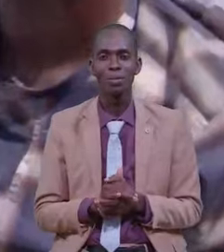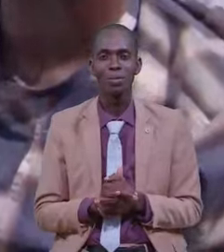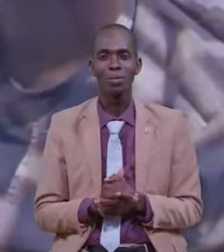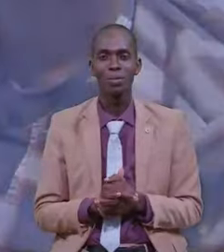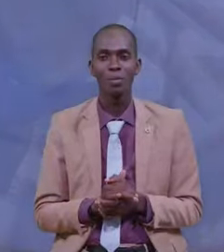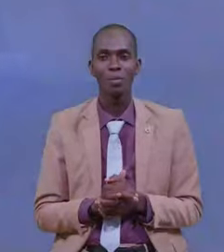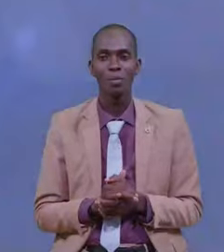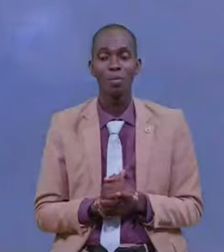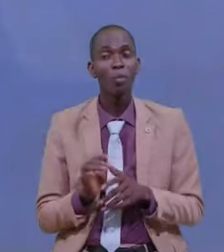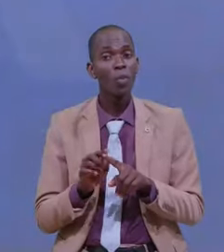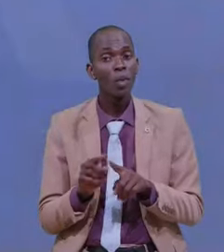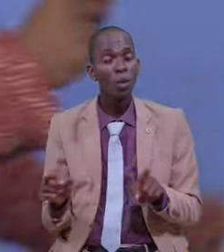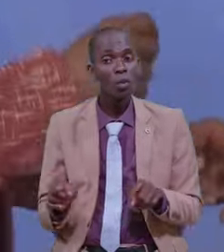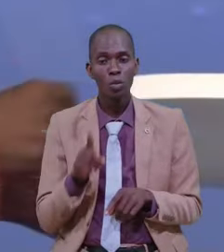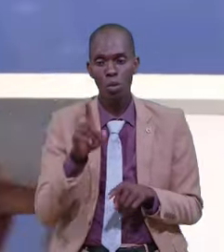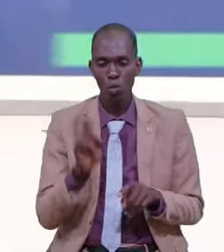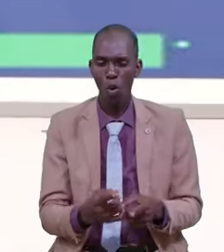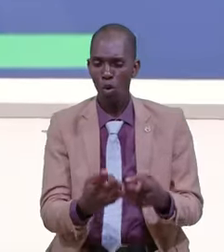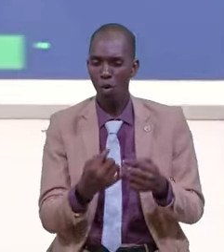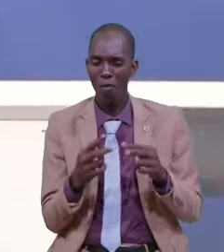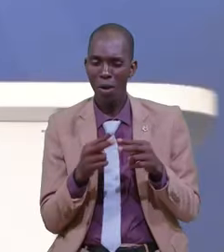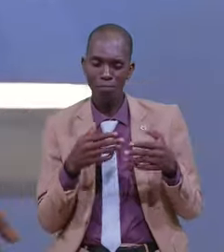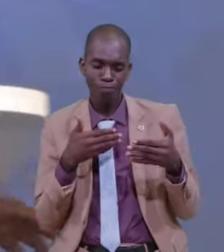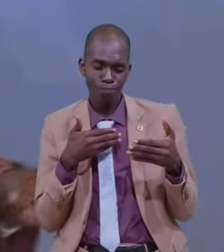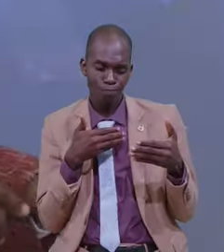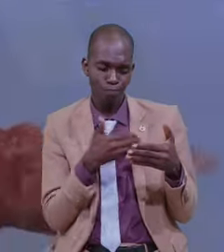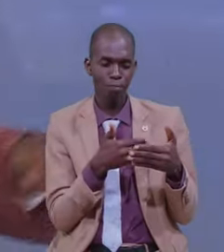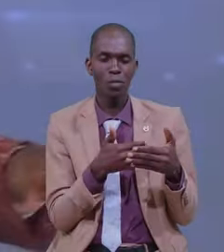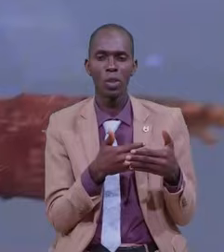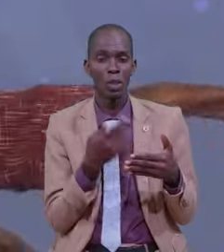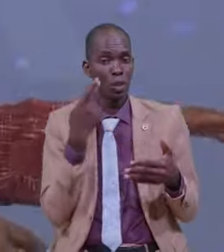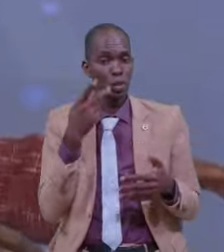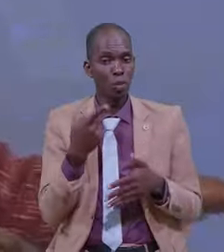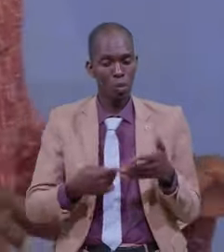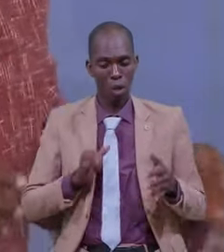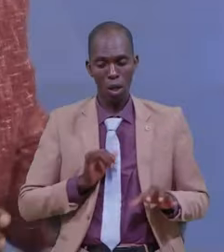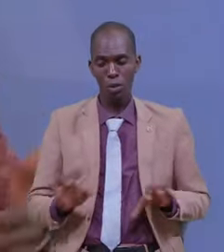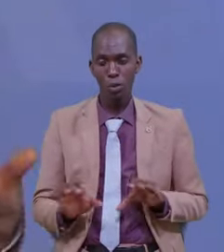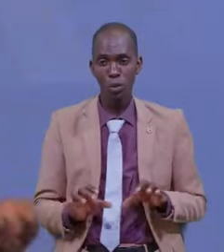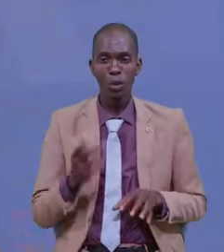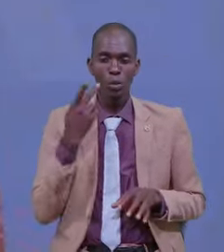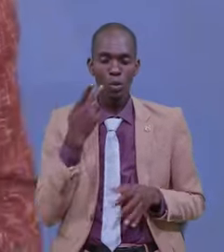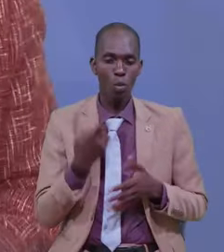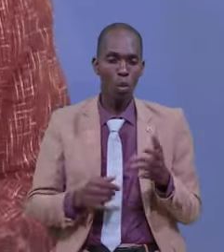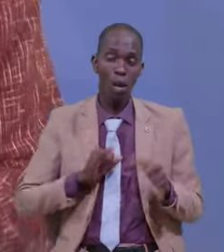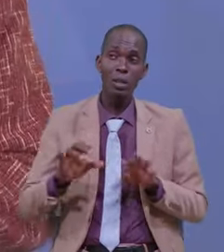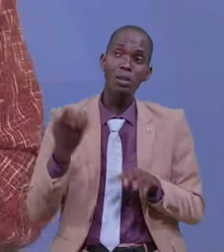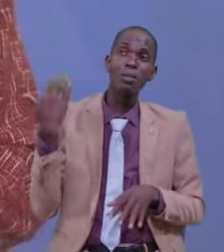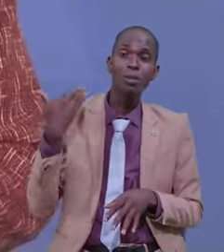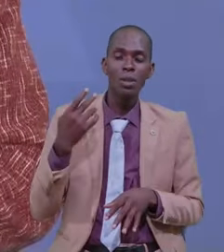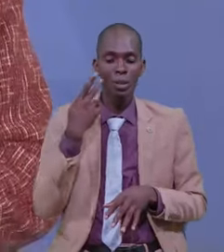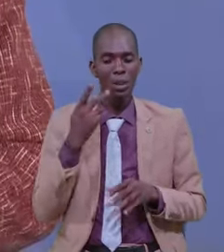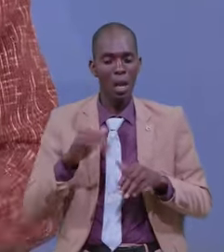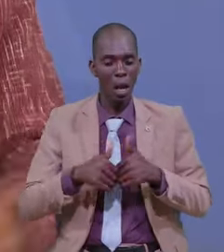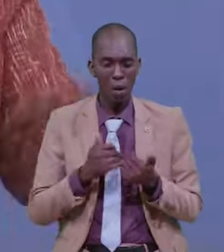But you must come nearer, come nearer. See what I do, see what I did, and see how I'm doing